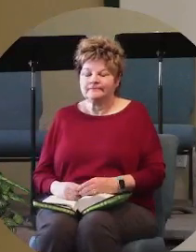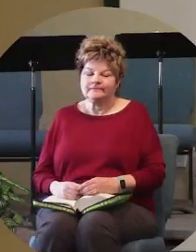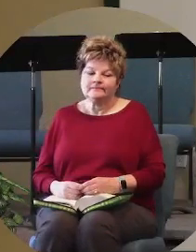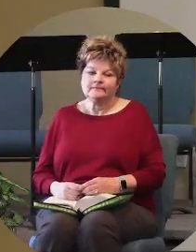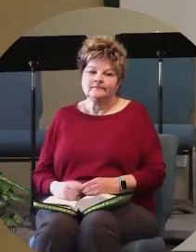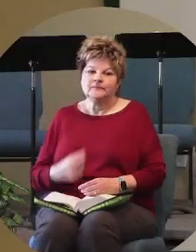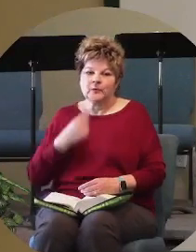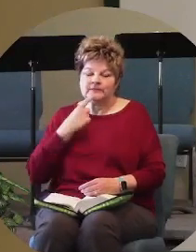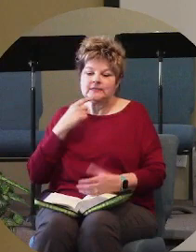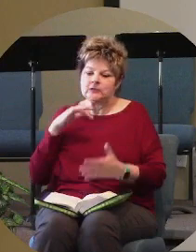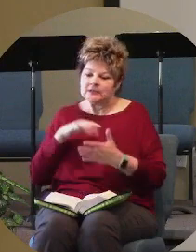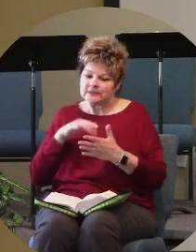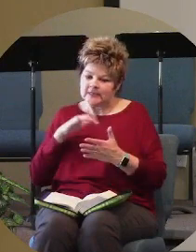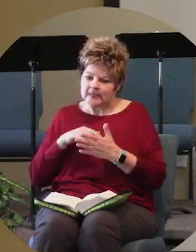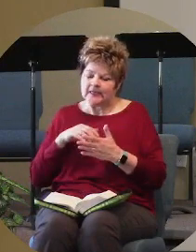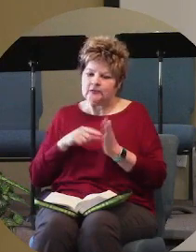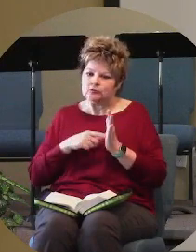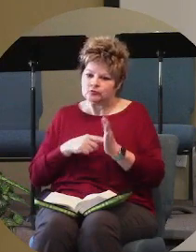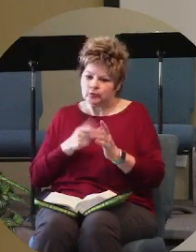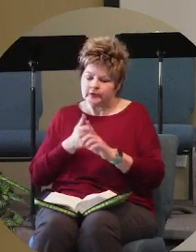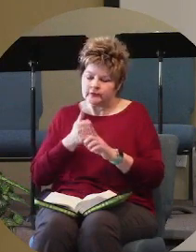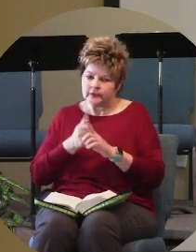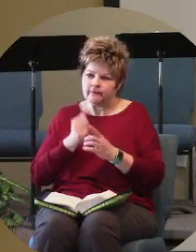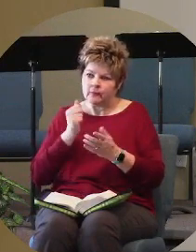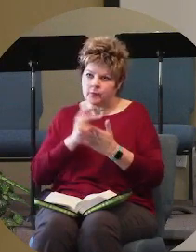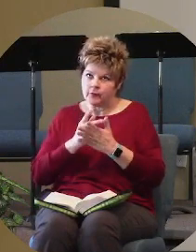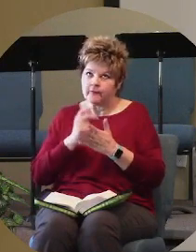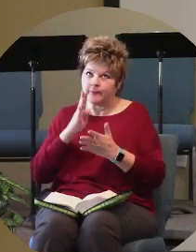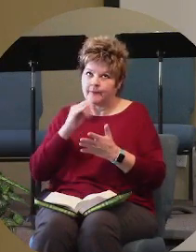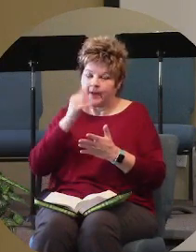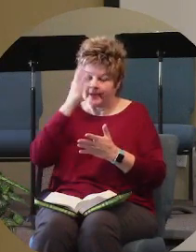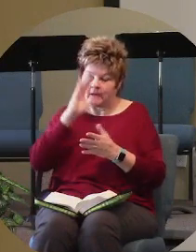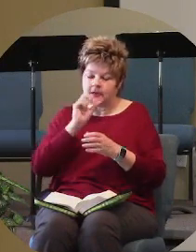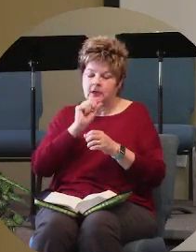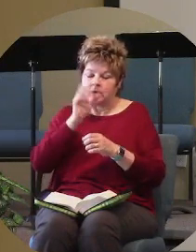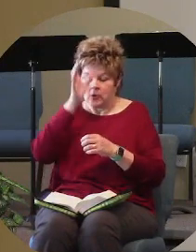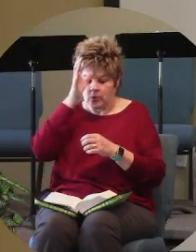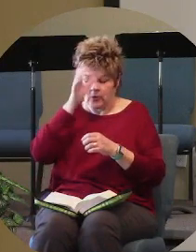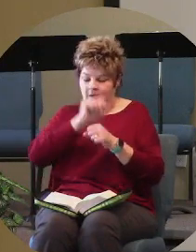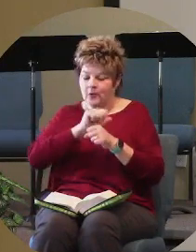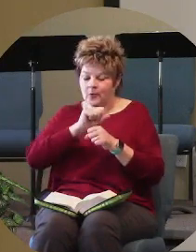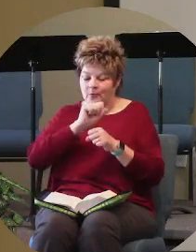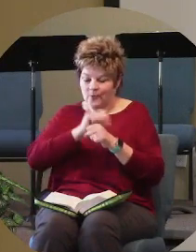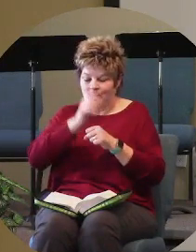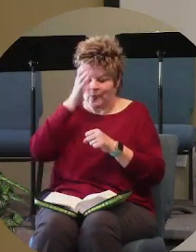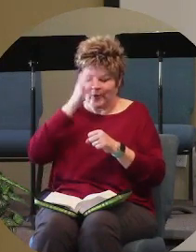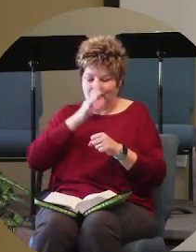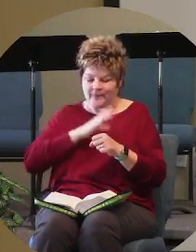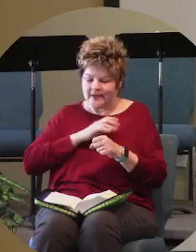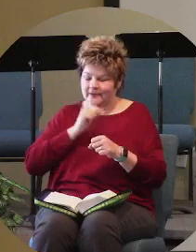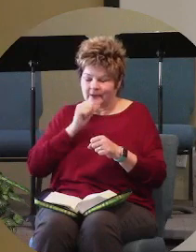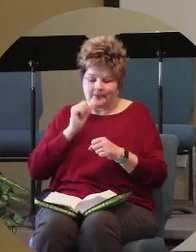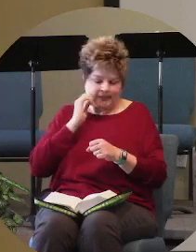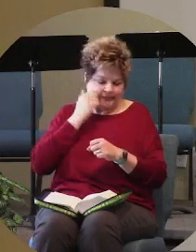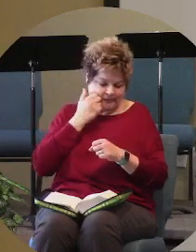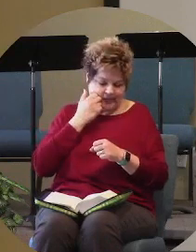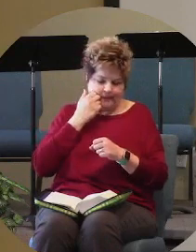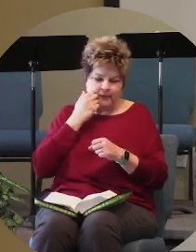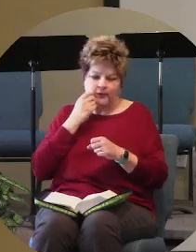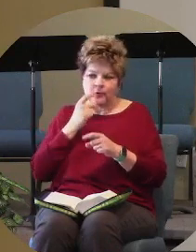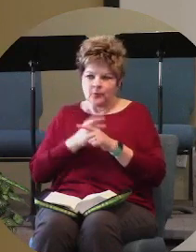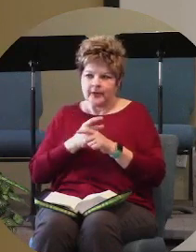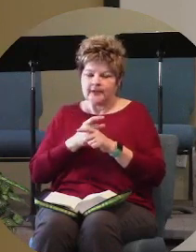So he says, study to show thyself approved unto God, a workman that needeth not be ashamed, rightly dividing the word of truth. So